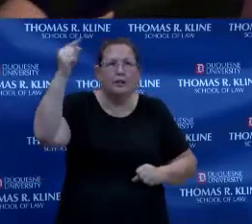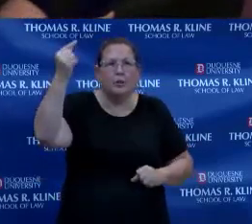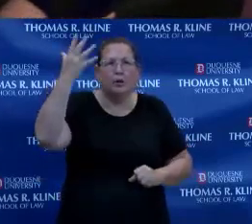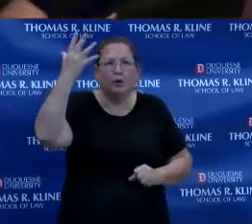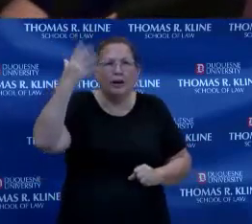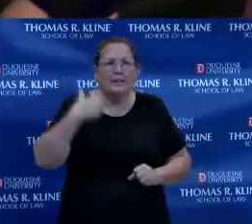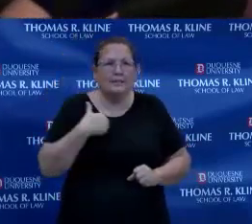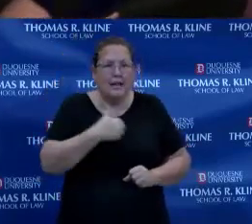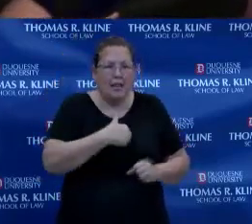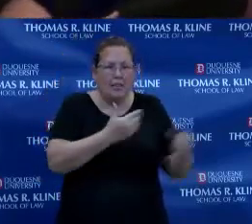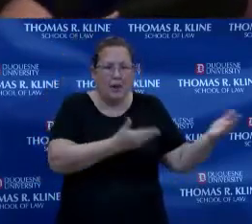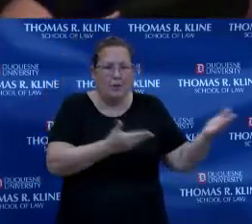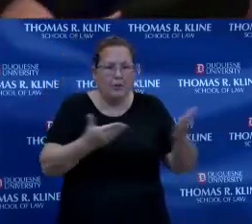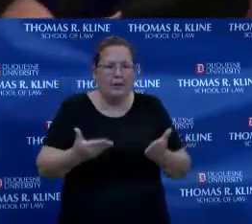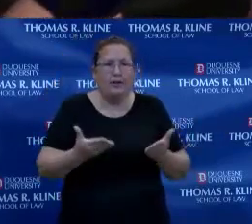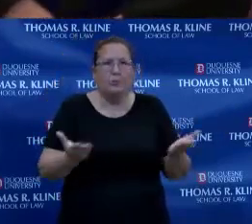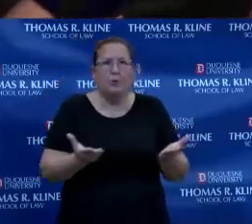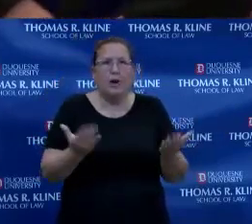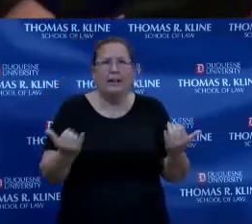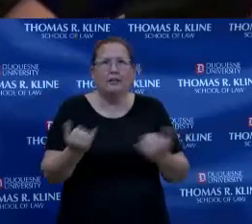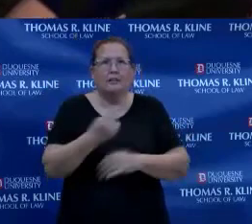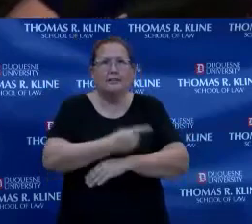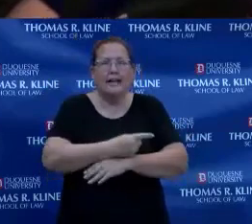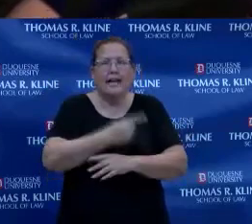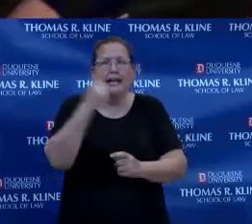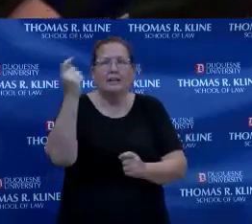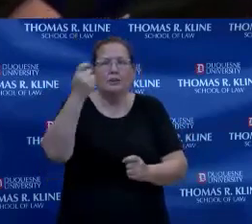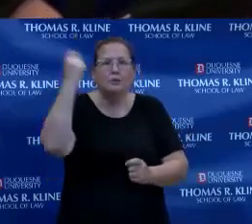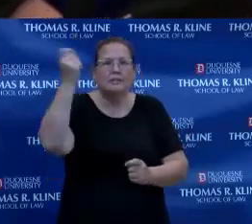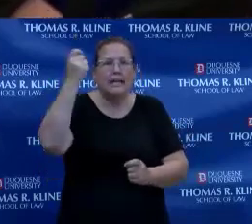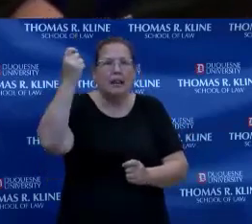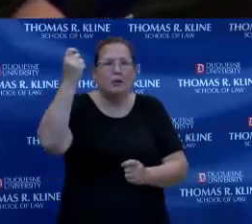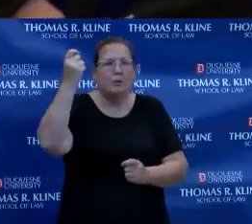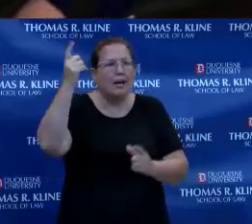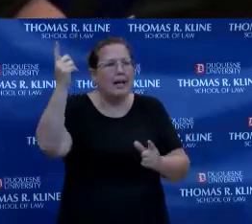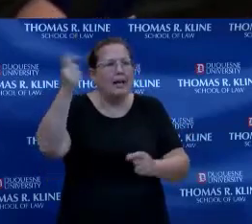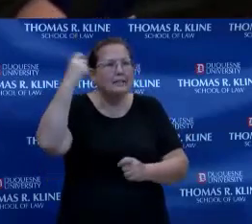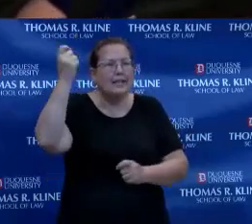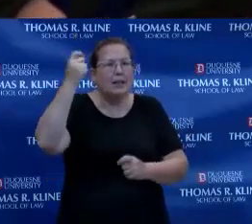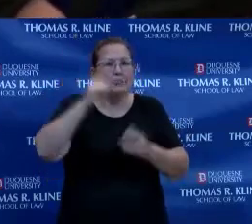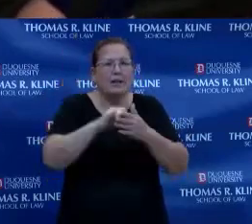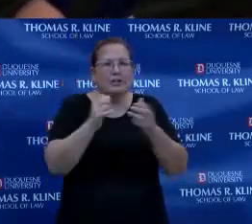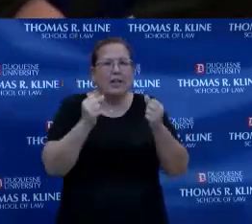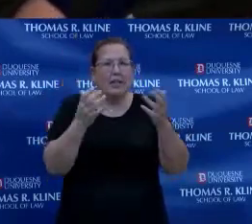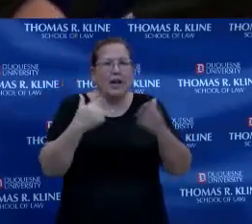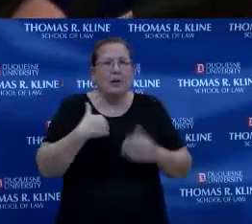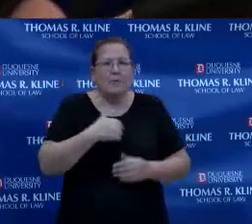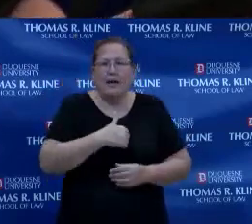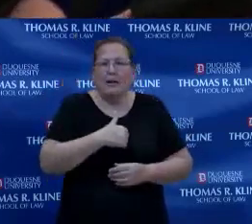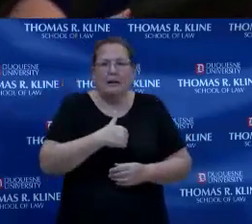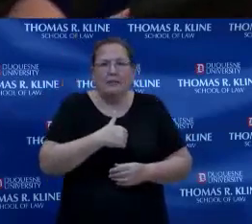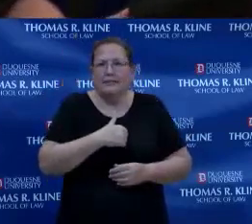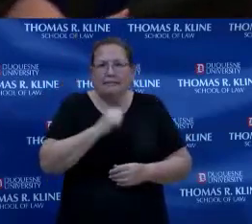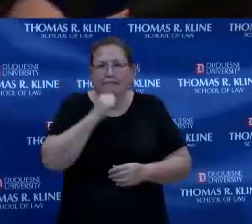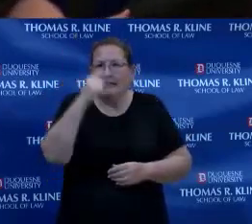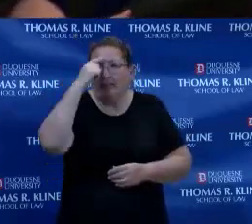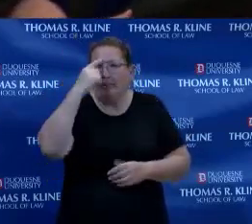we are brought here this day to celebrate, a celebration that many of us dared not imagine